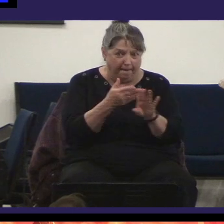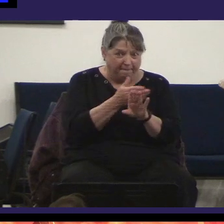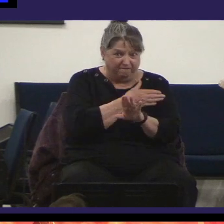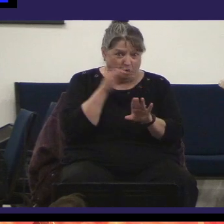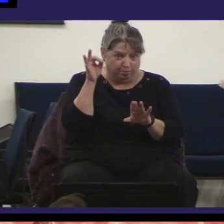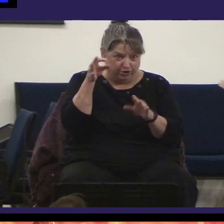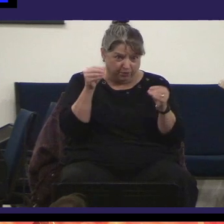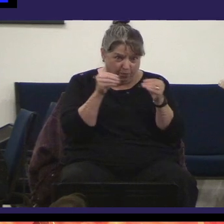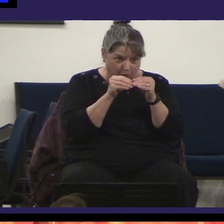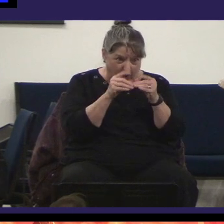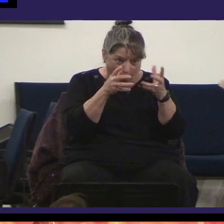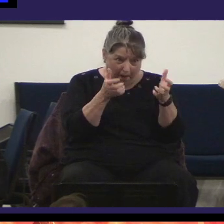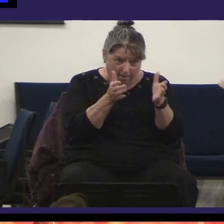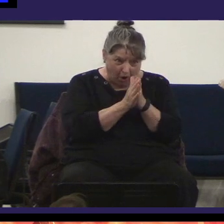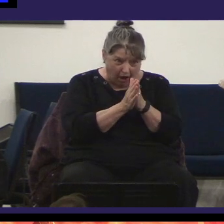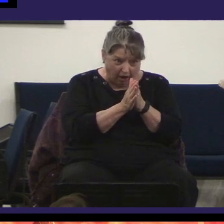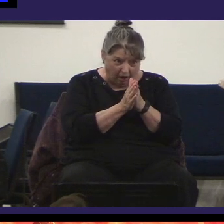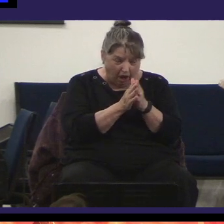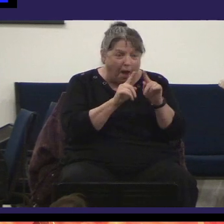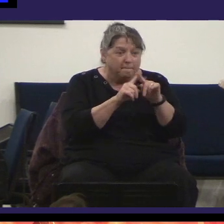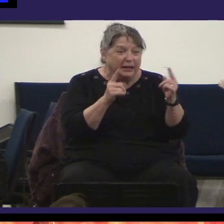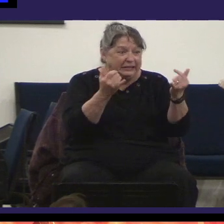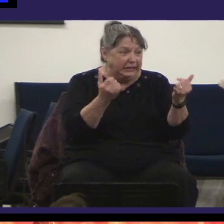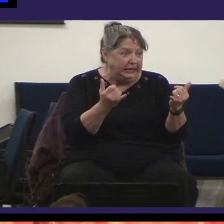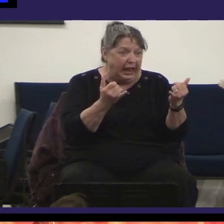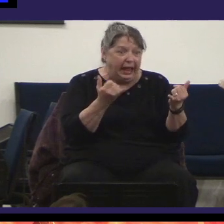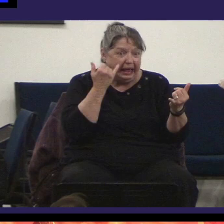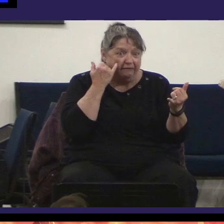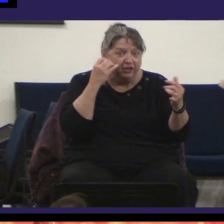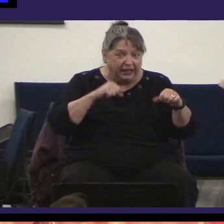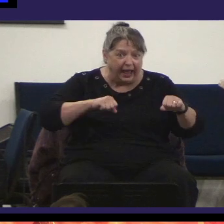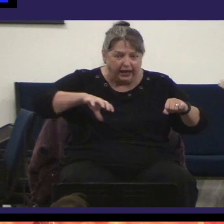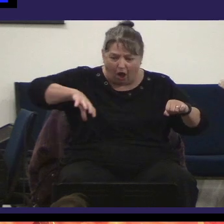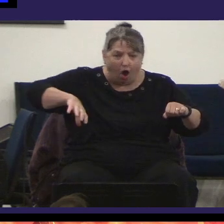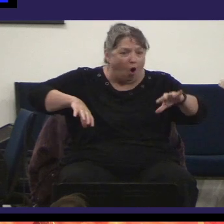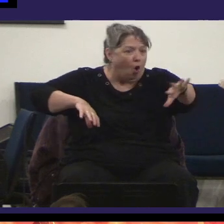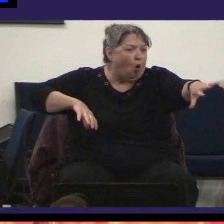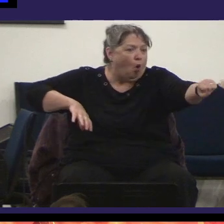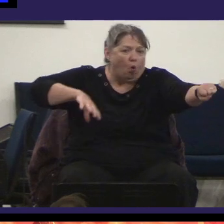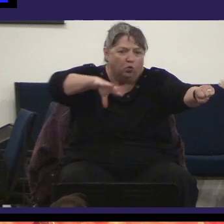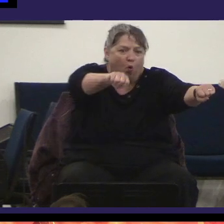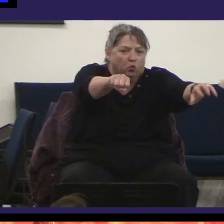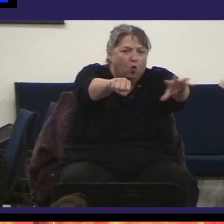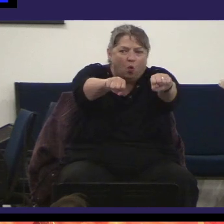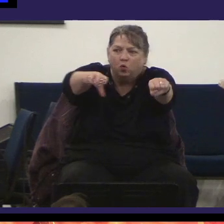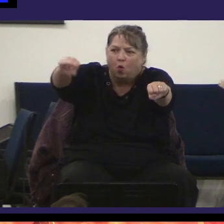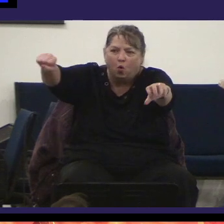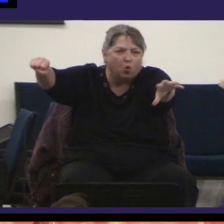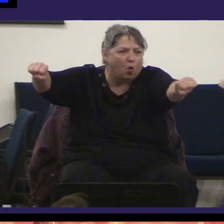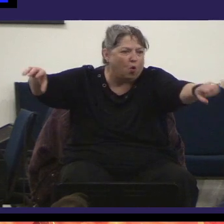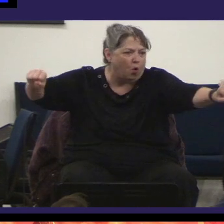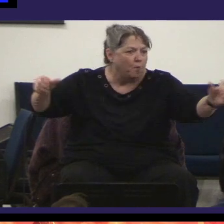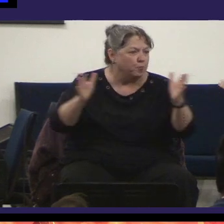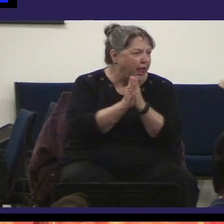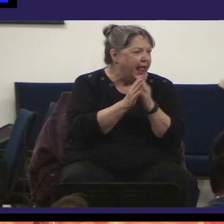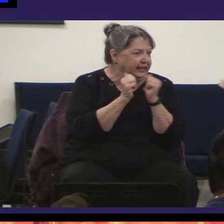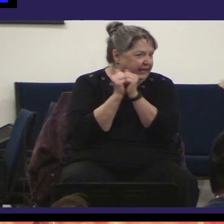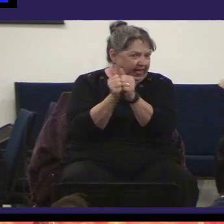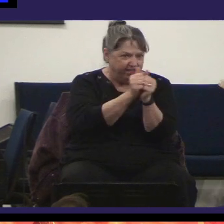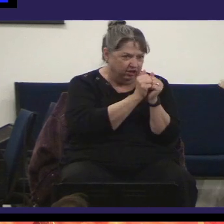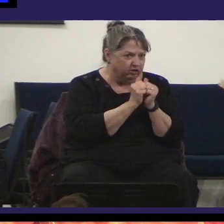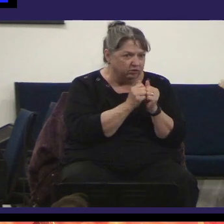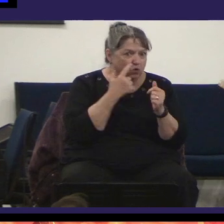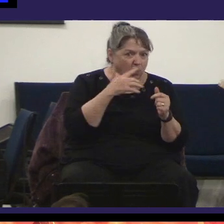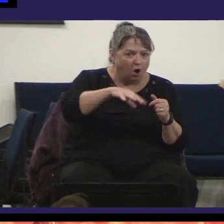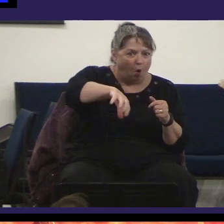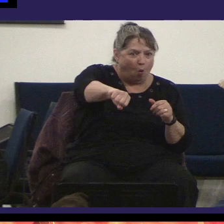do me a big favor. I want you to hold someone's hand and you're going to pray for that someone. Whoever that someone is, whether you know them or not, whether you know what's going on in their lives or not, I want